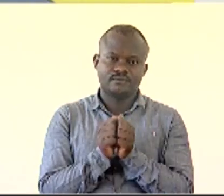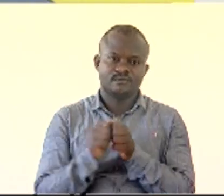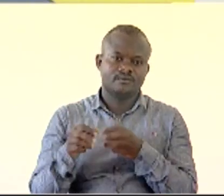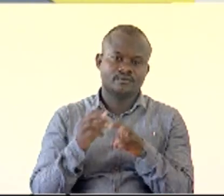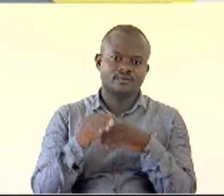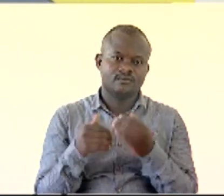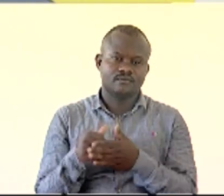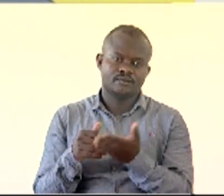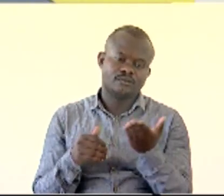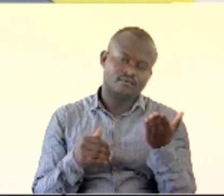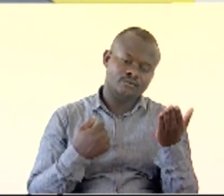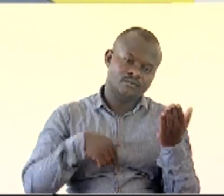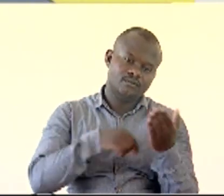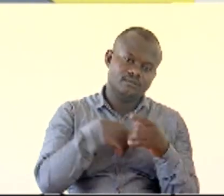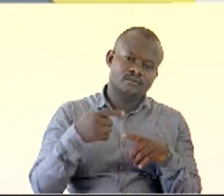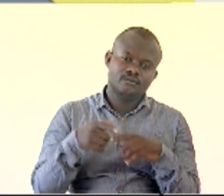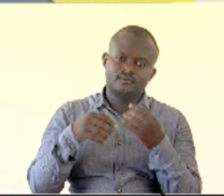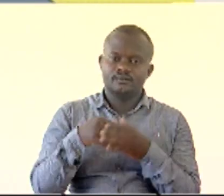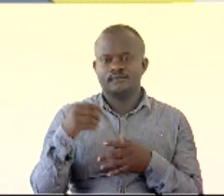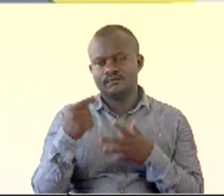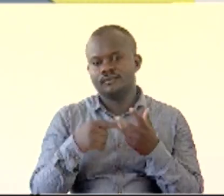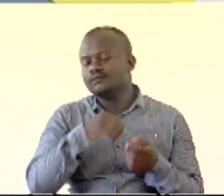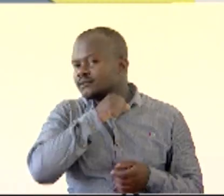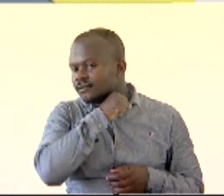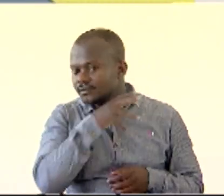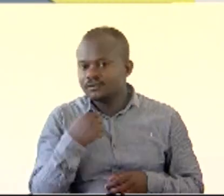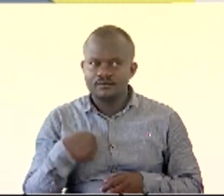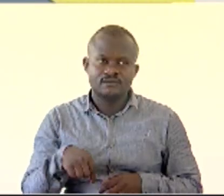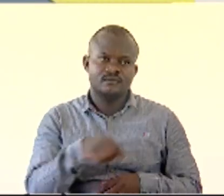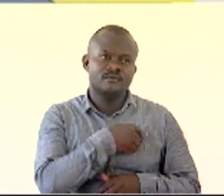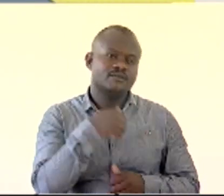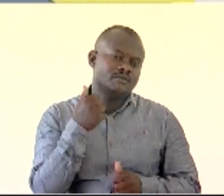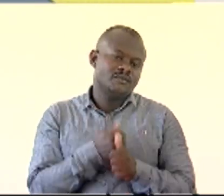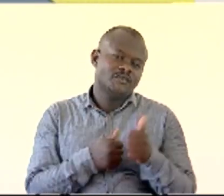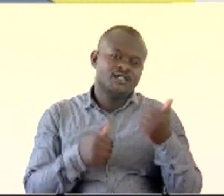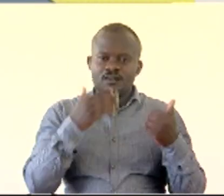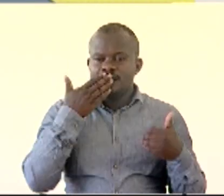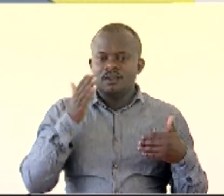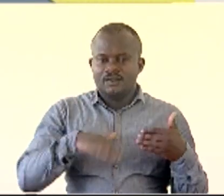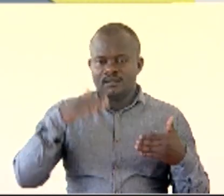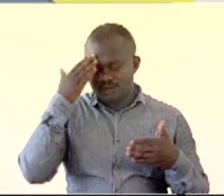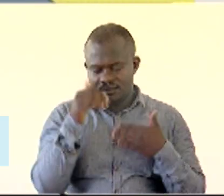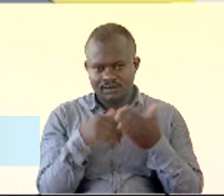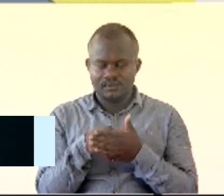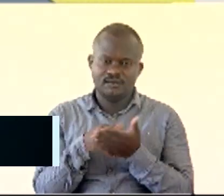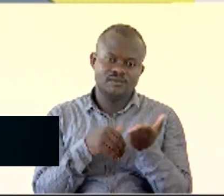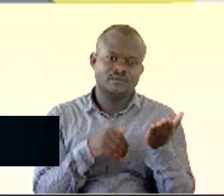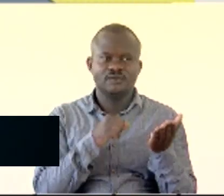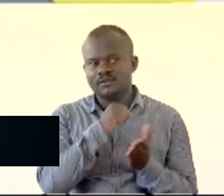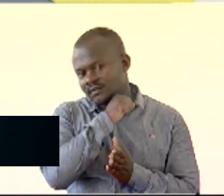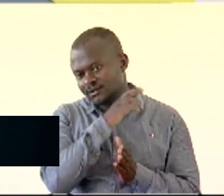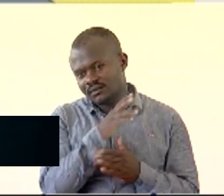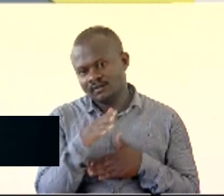methods or different types of pollution which are harmful because they